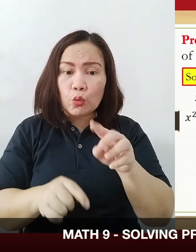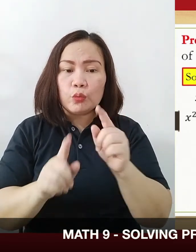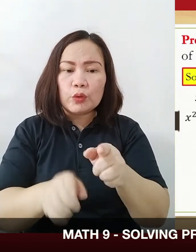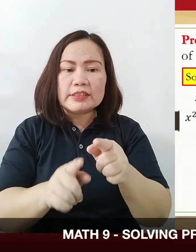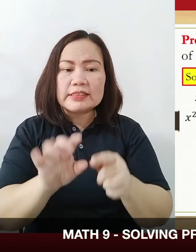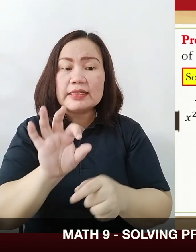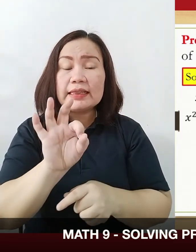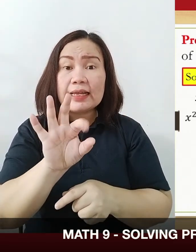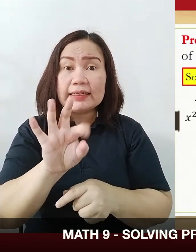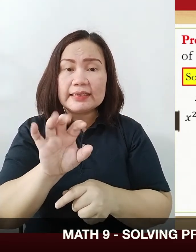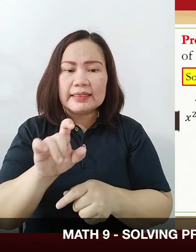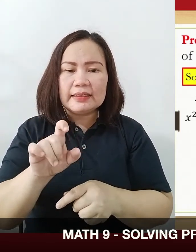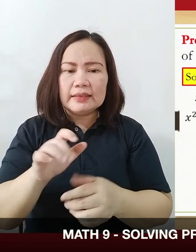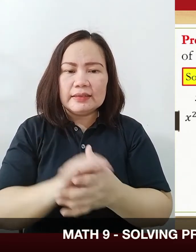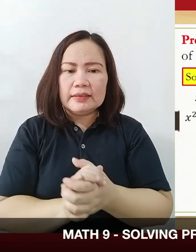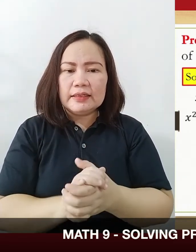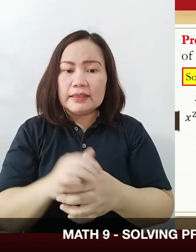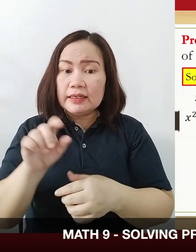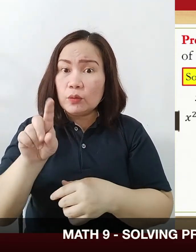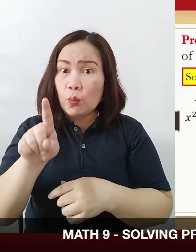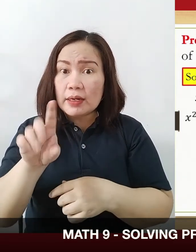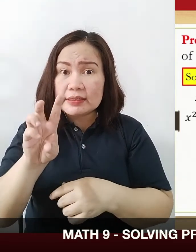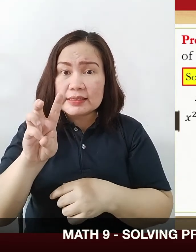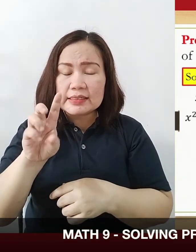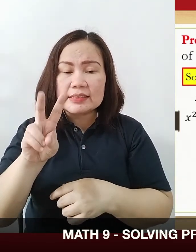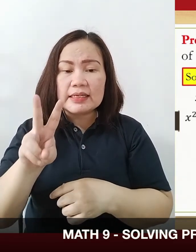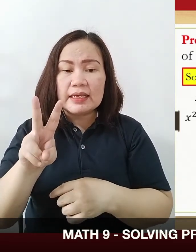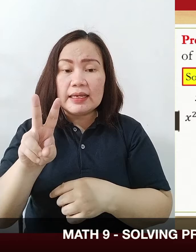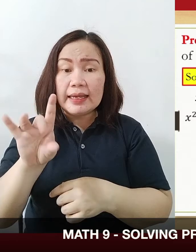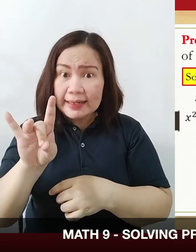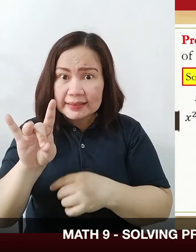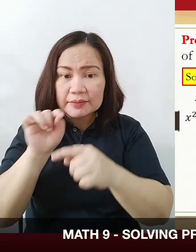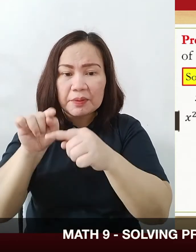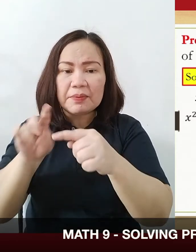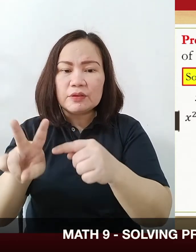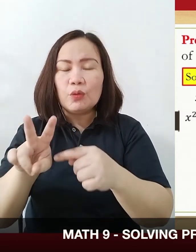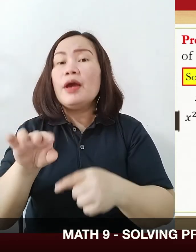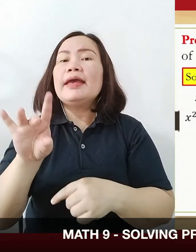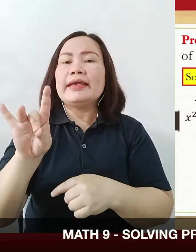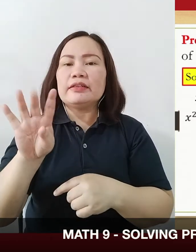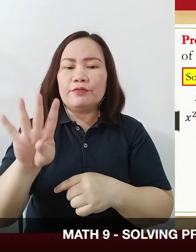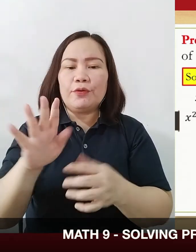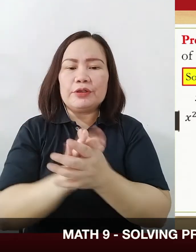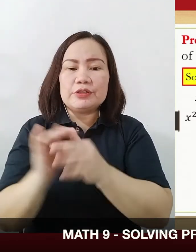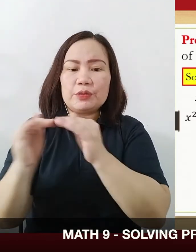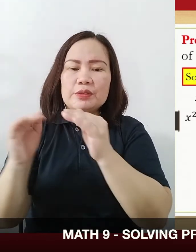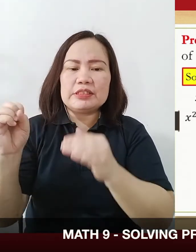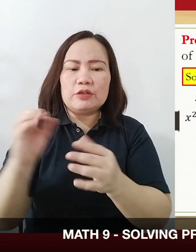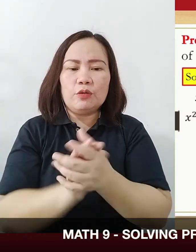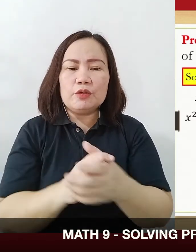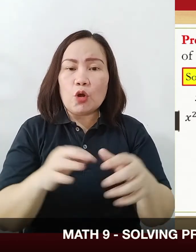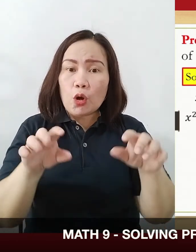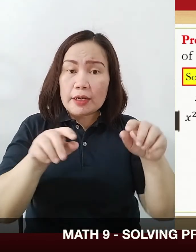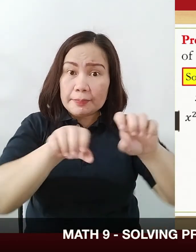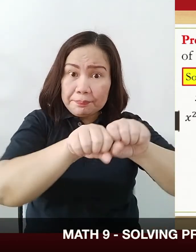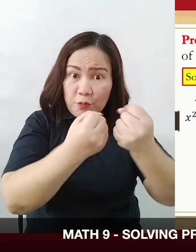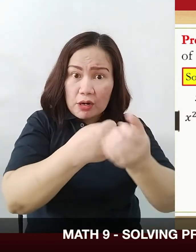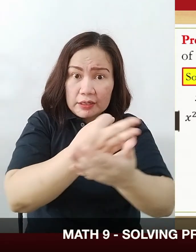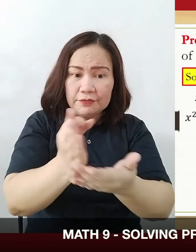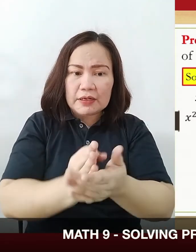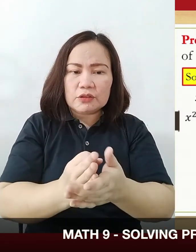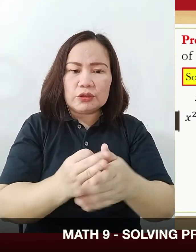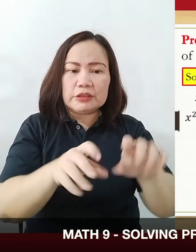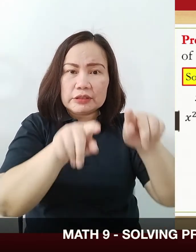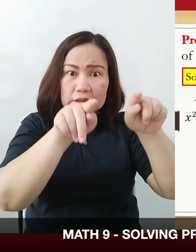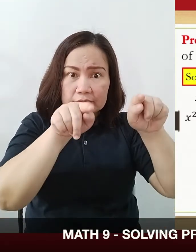by factoring. So, we can have x minus 7 times x minus 12 is equal to 0. So,